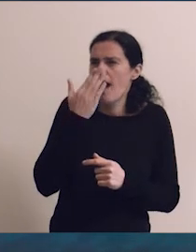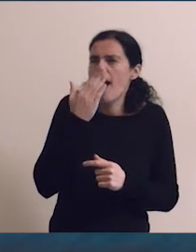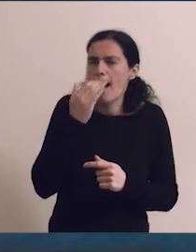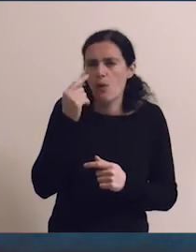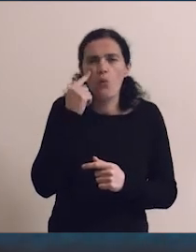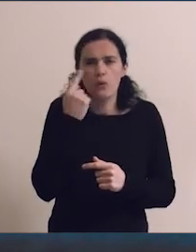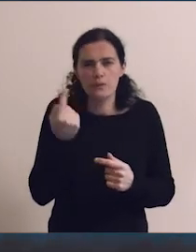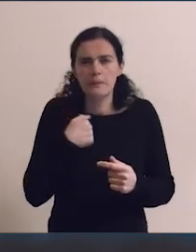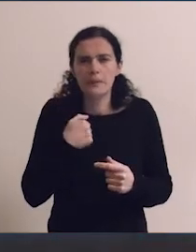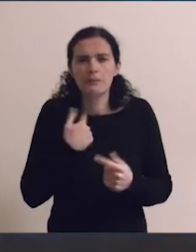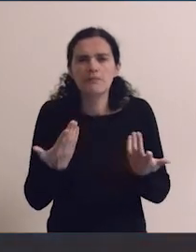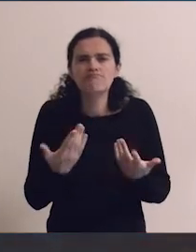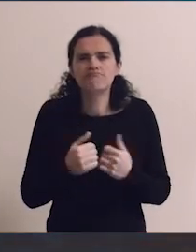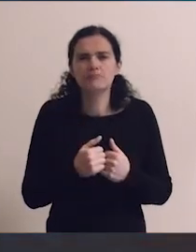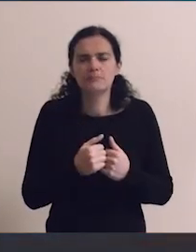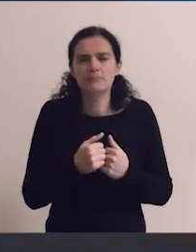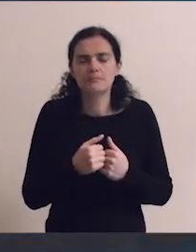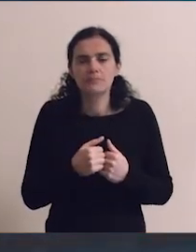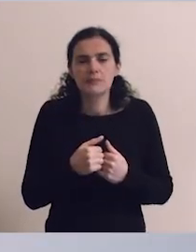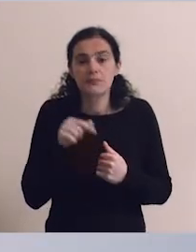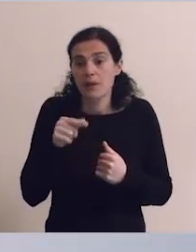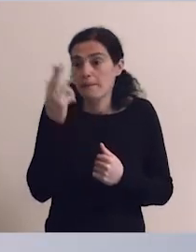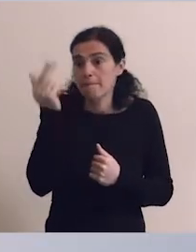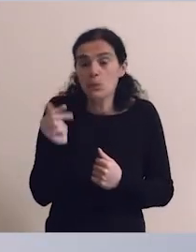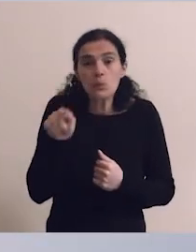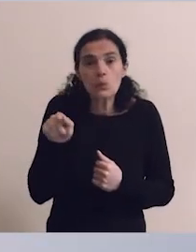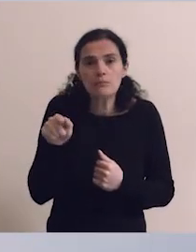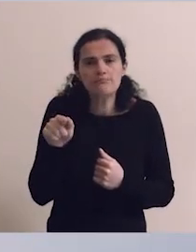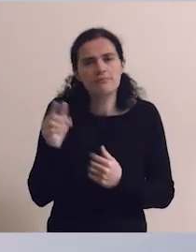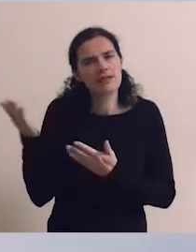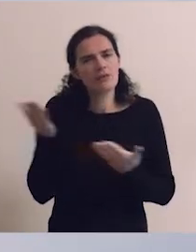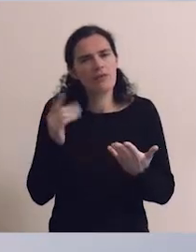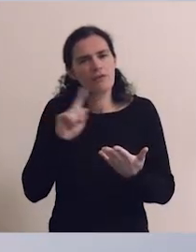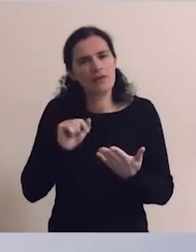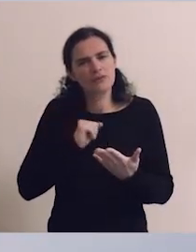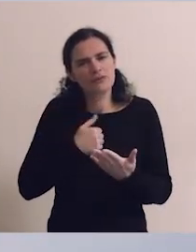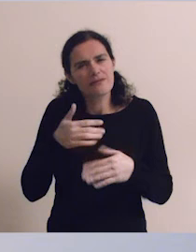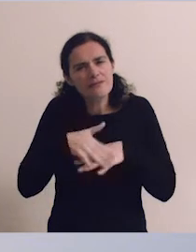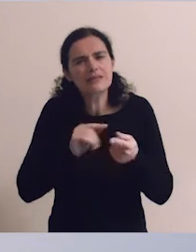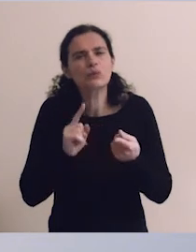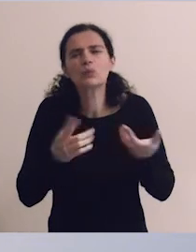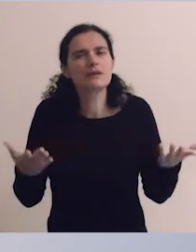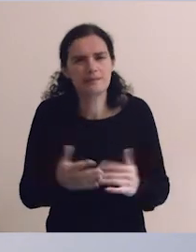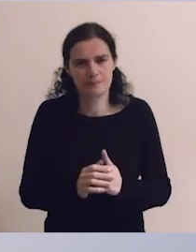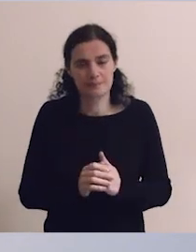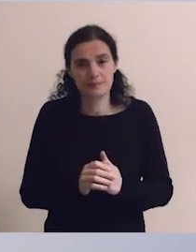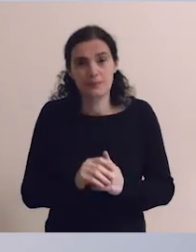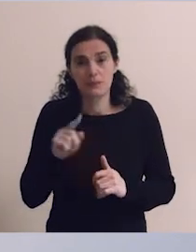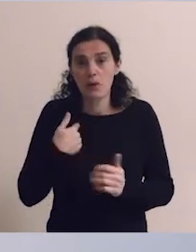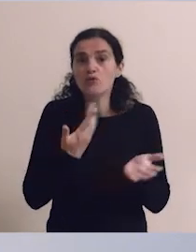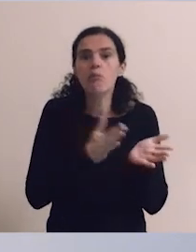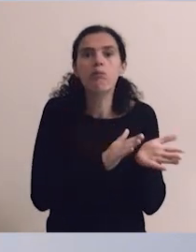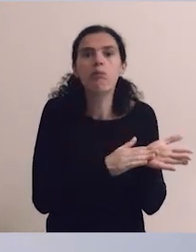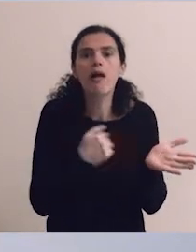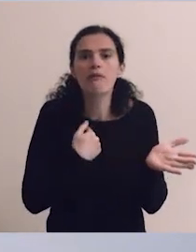an eye. For me, that's very much what her painting invites us to do. We are